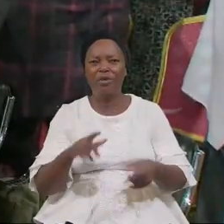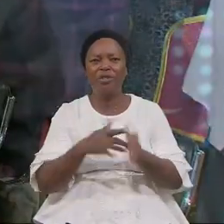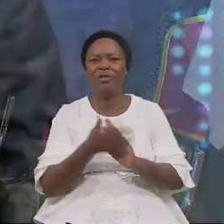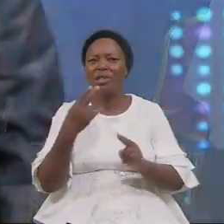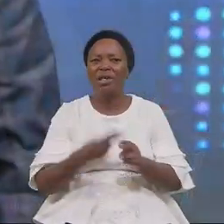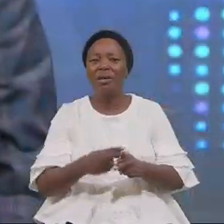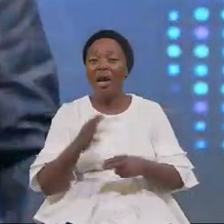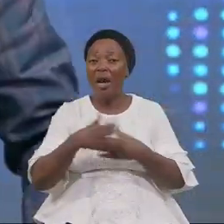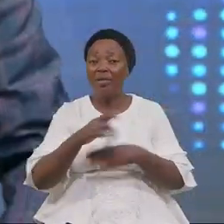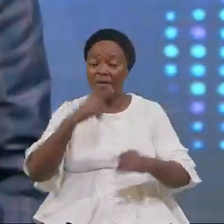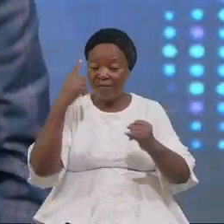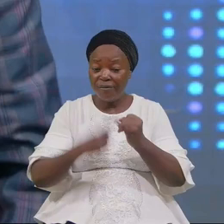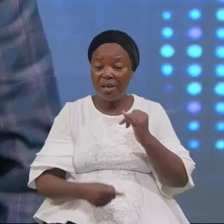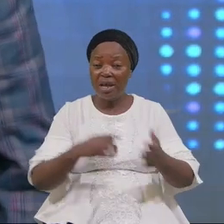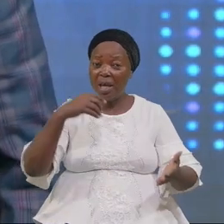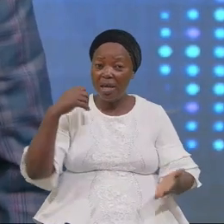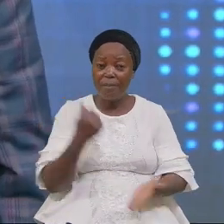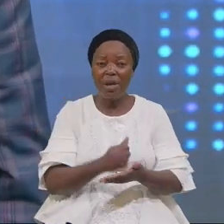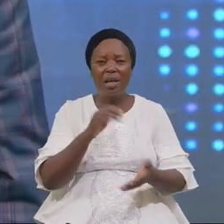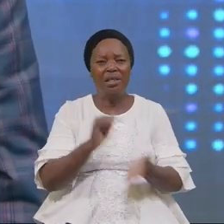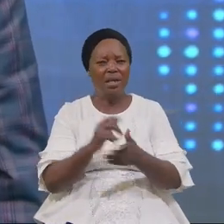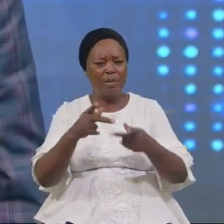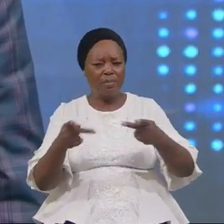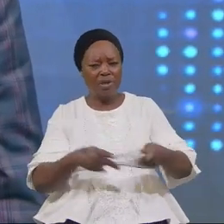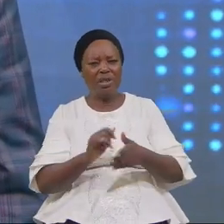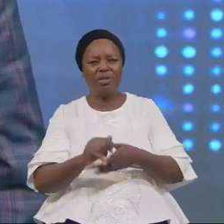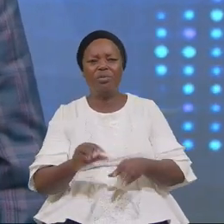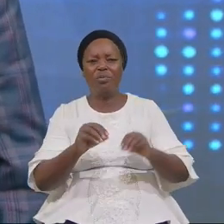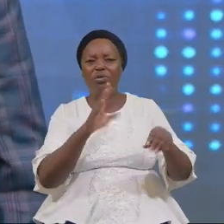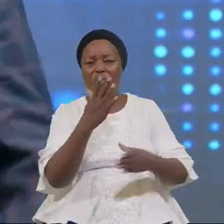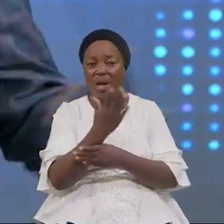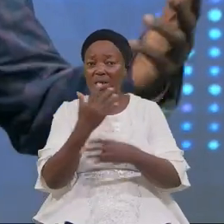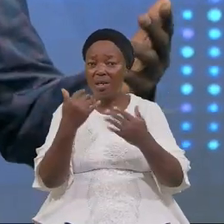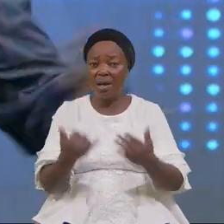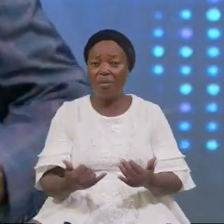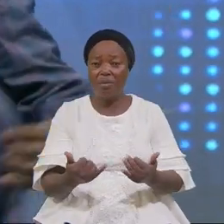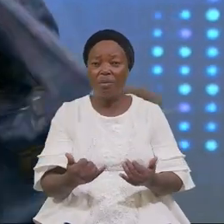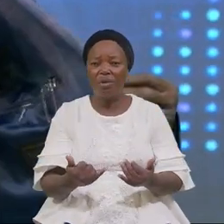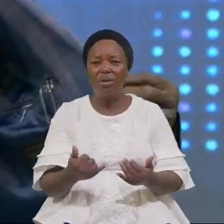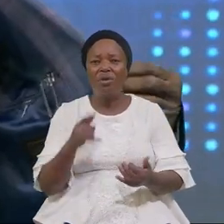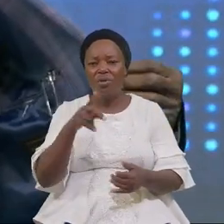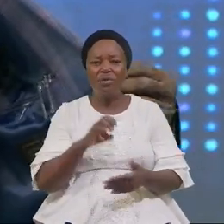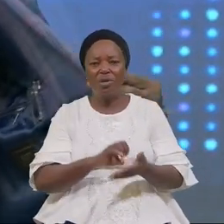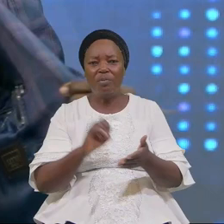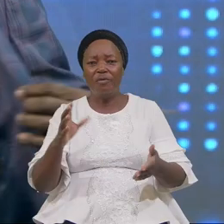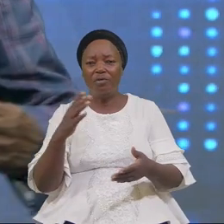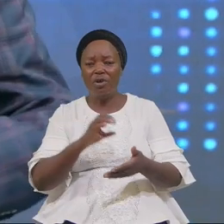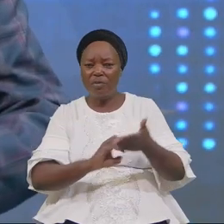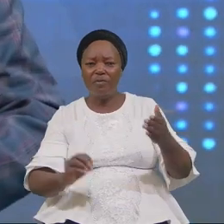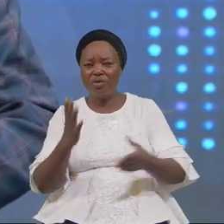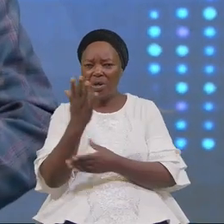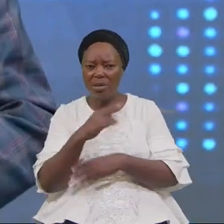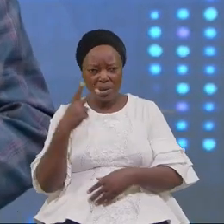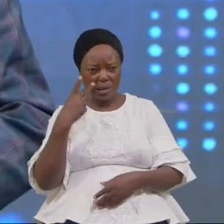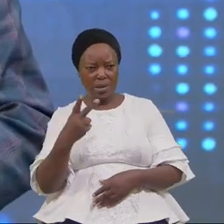final amen, the place you are putting your hand now, you remove your hand, lo and